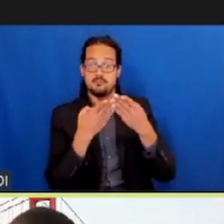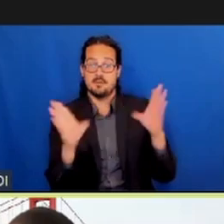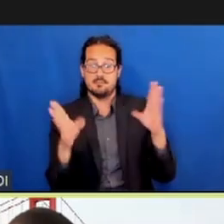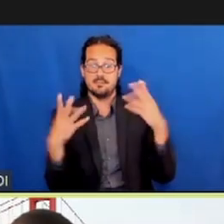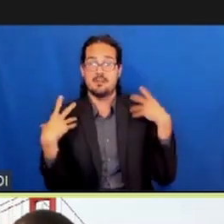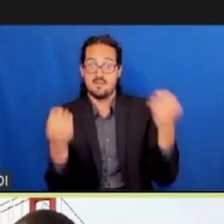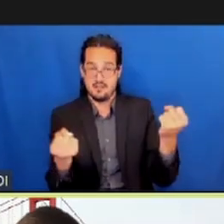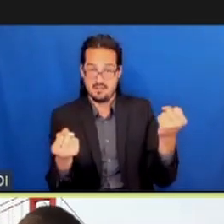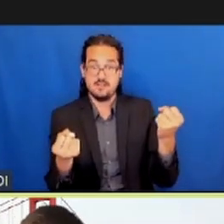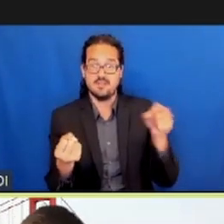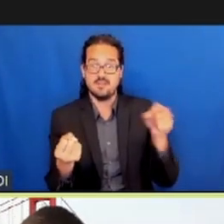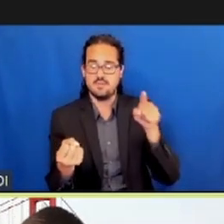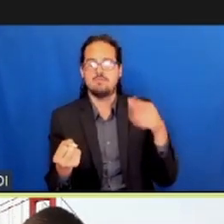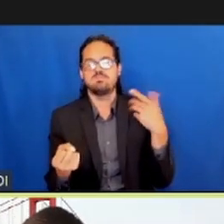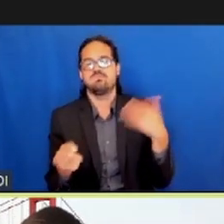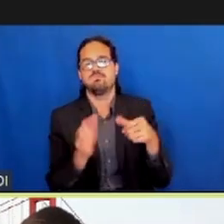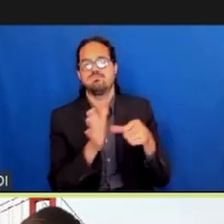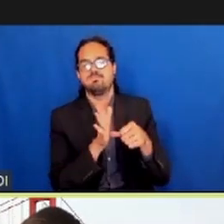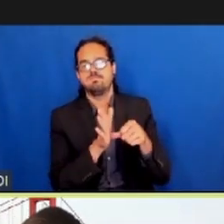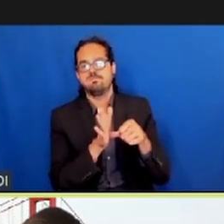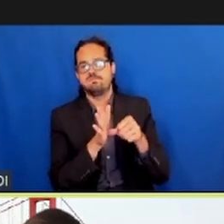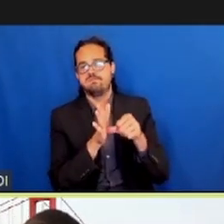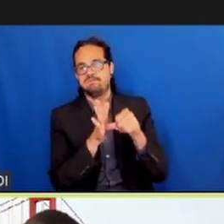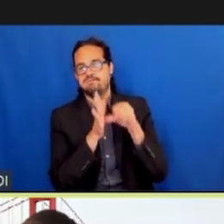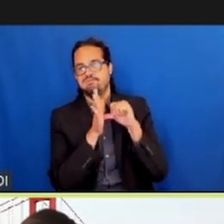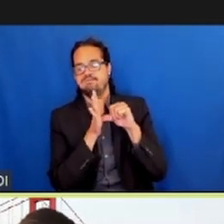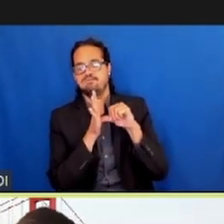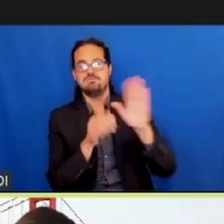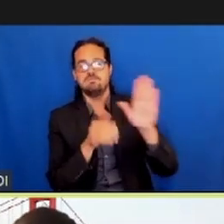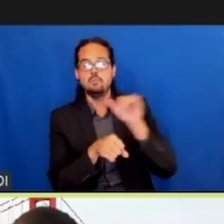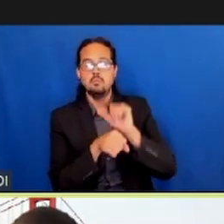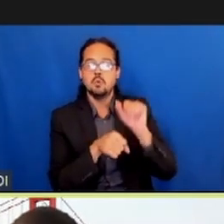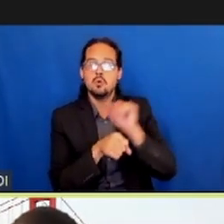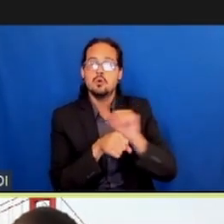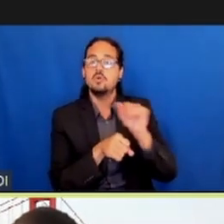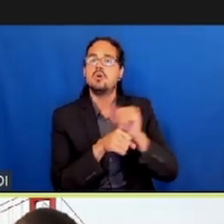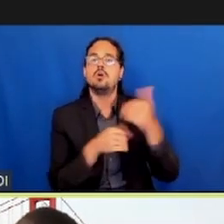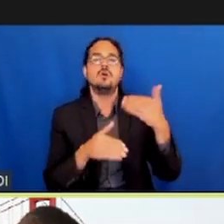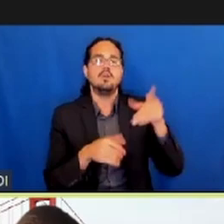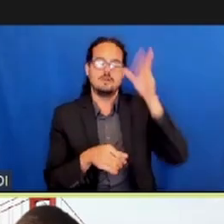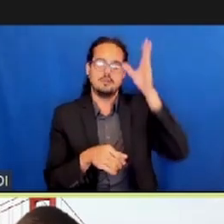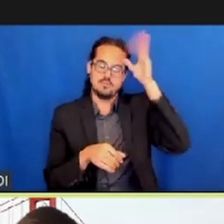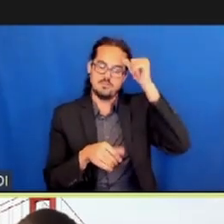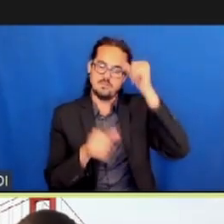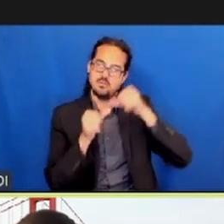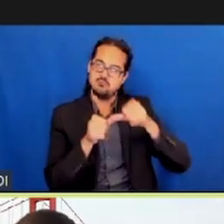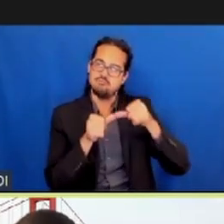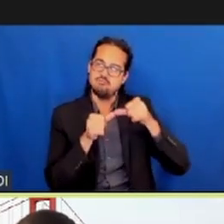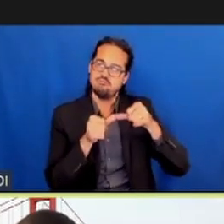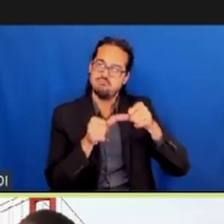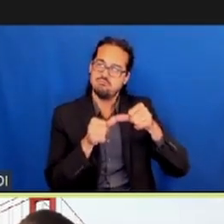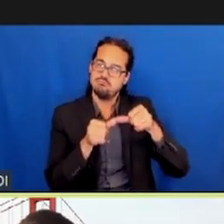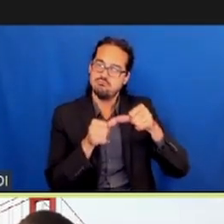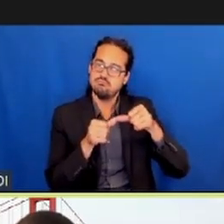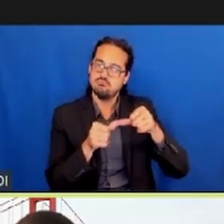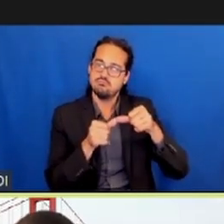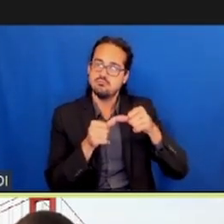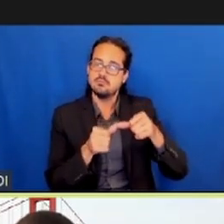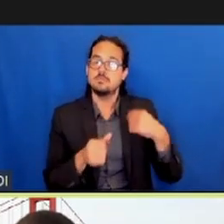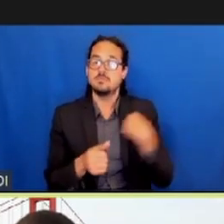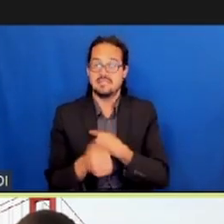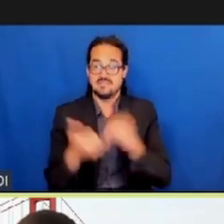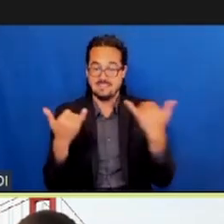made, this is the perfect time for us to re-engage socially and reopen all sectors of